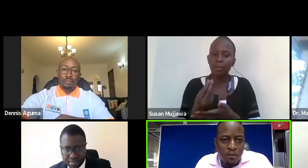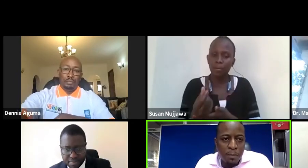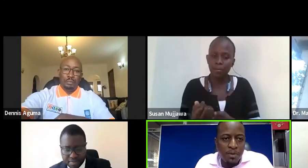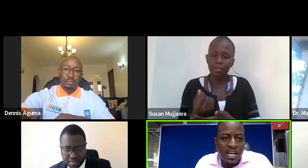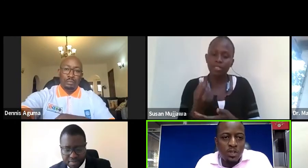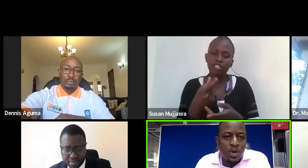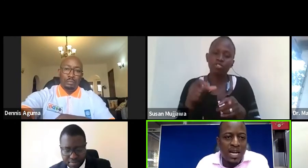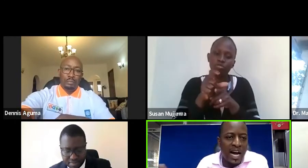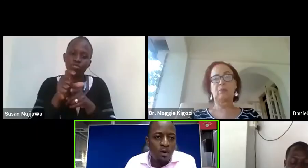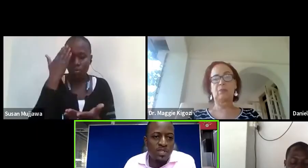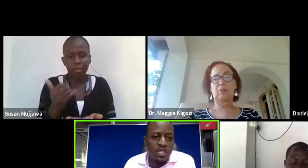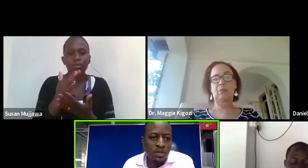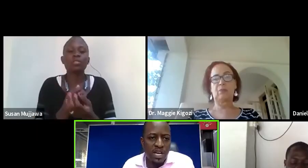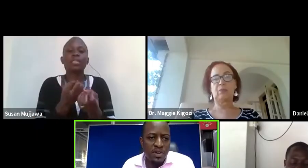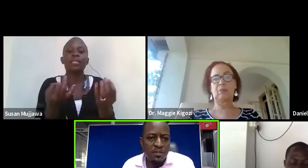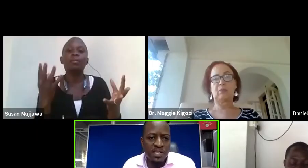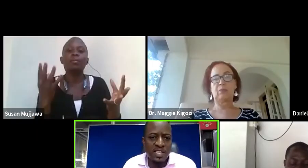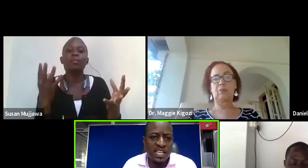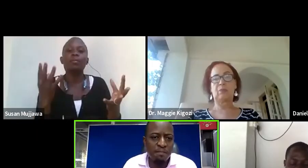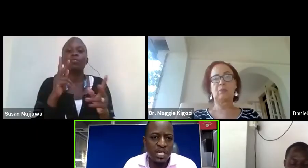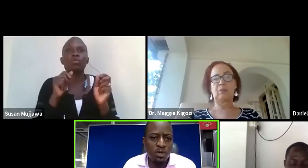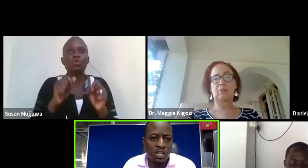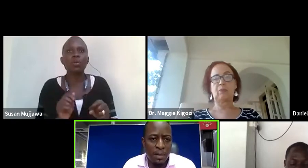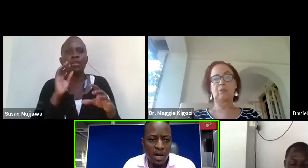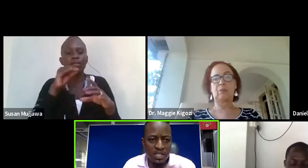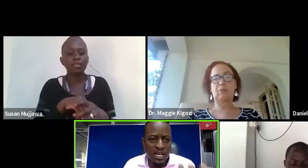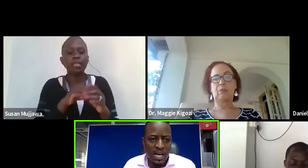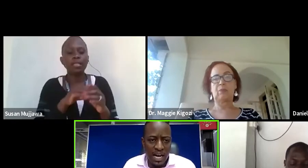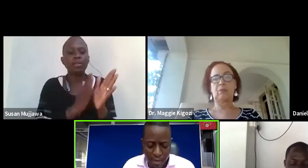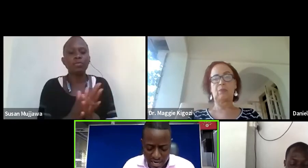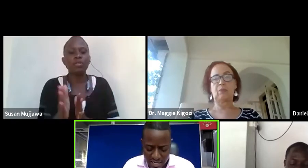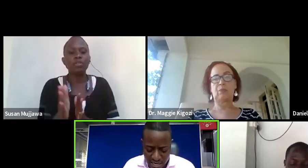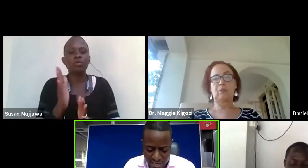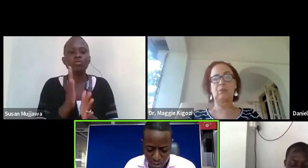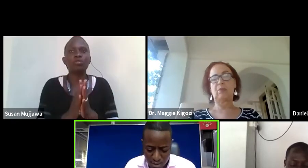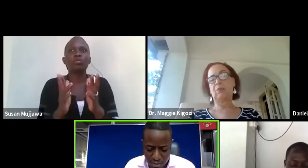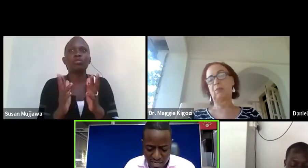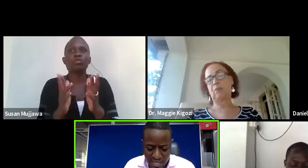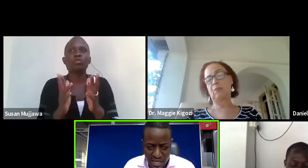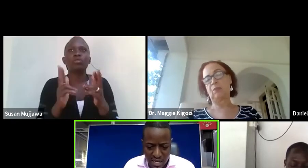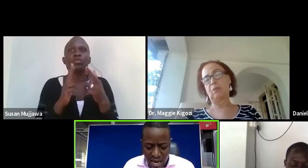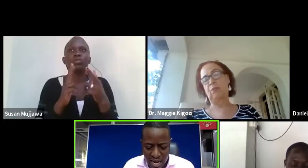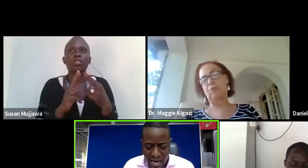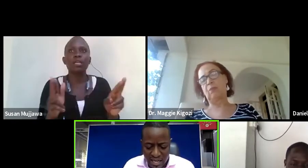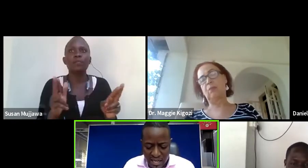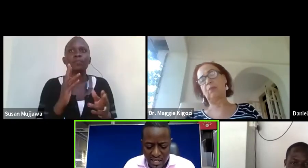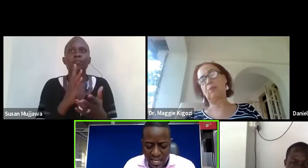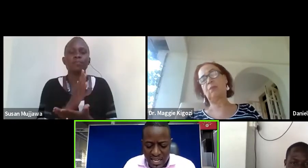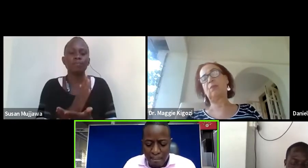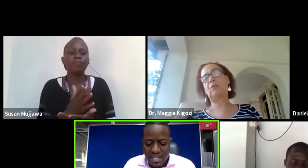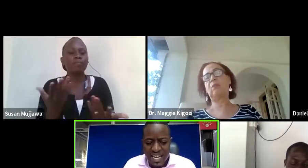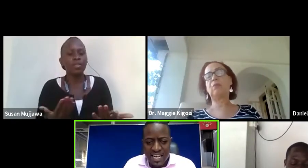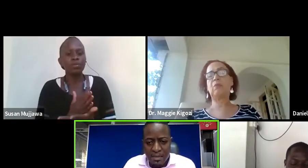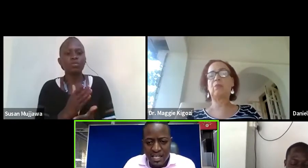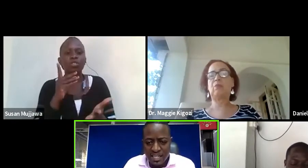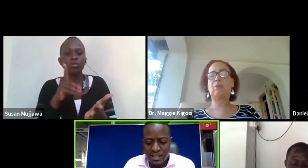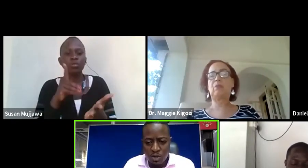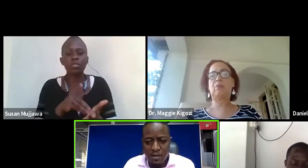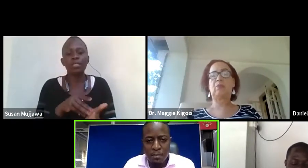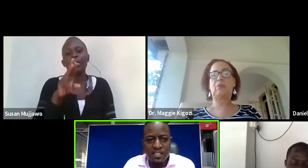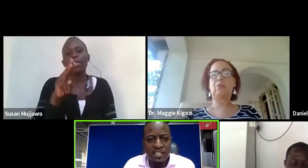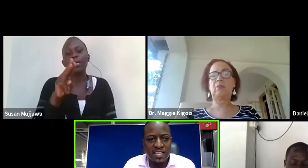numbers of people that you can house in those arrangements that have been talked about by Dr. Maggie, the numbers are